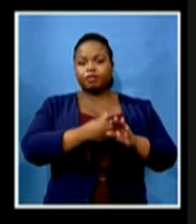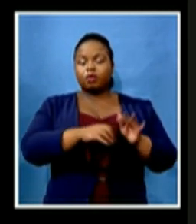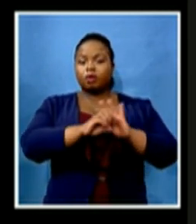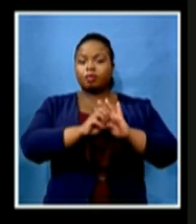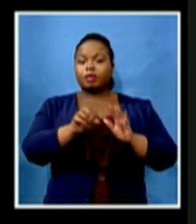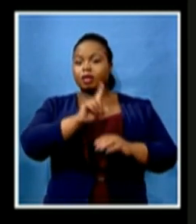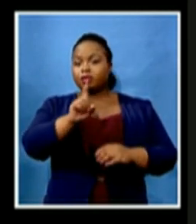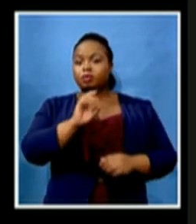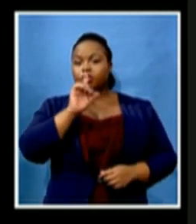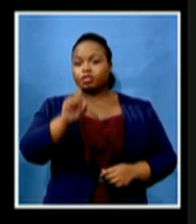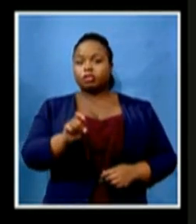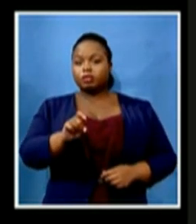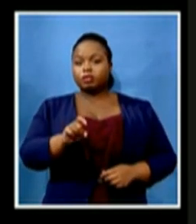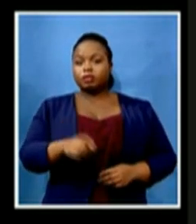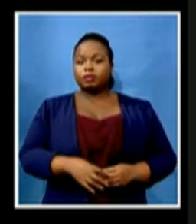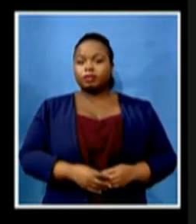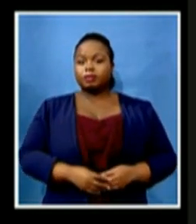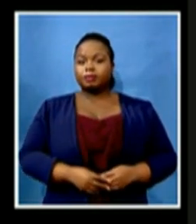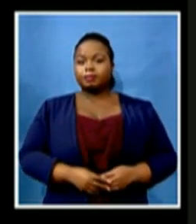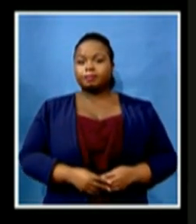Thank you very much. So